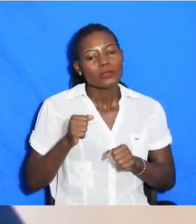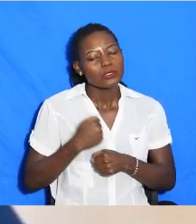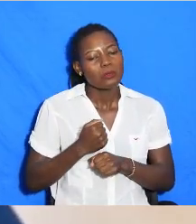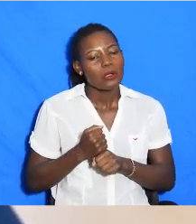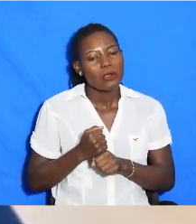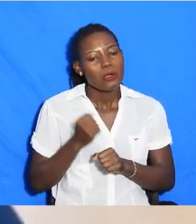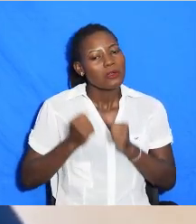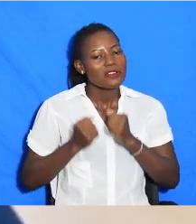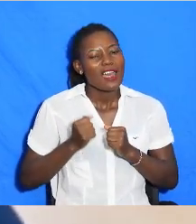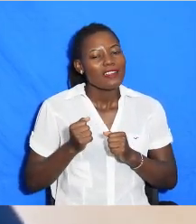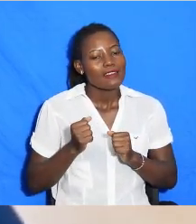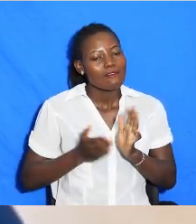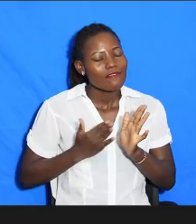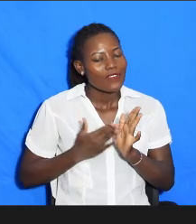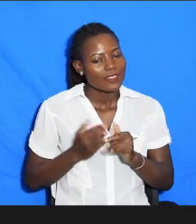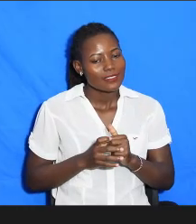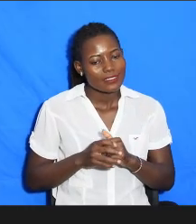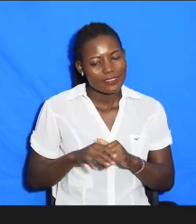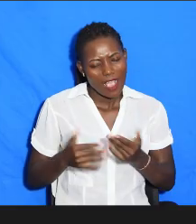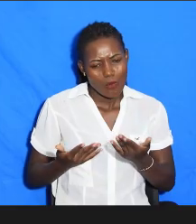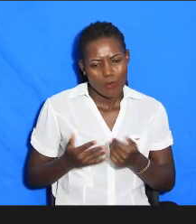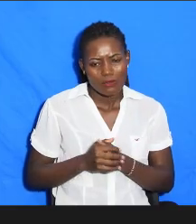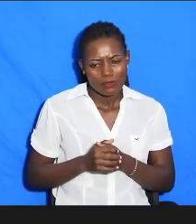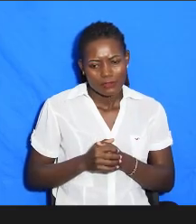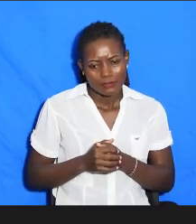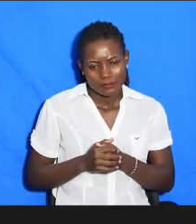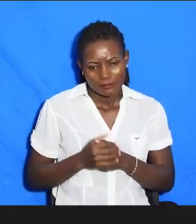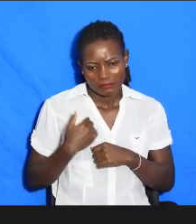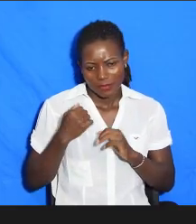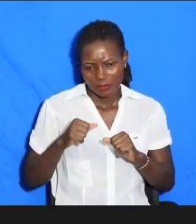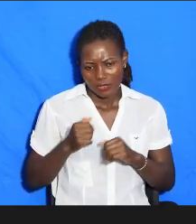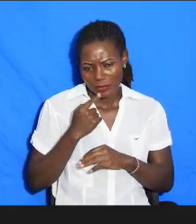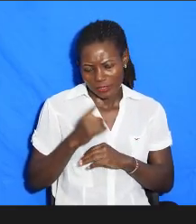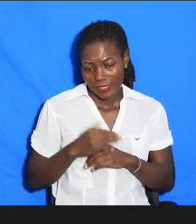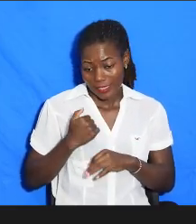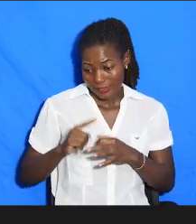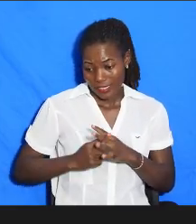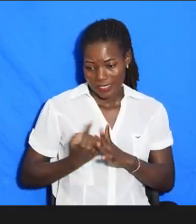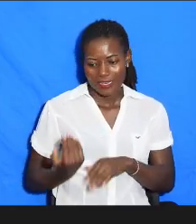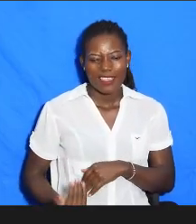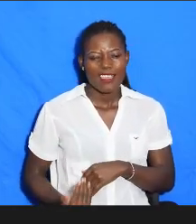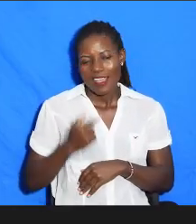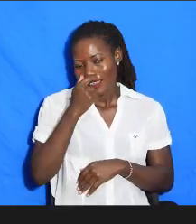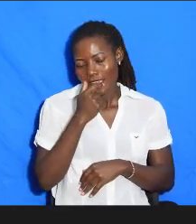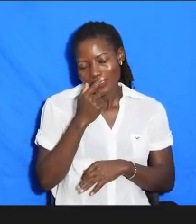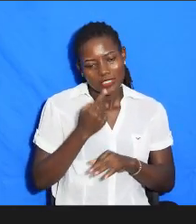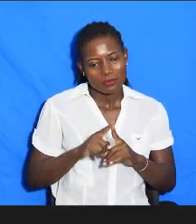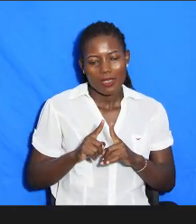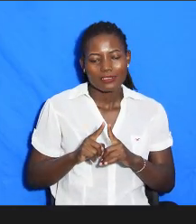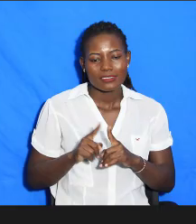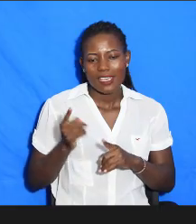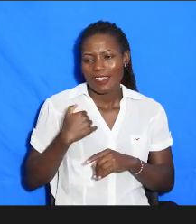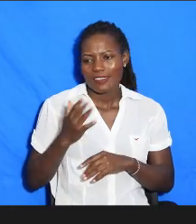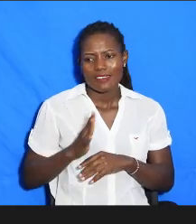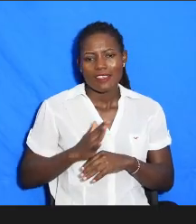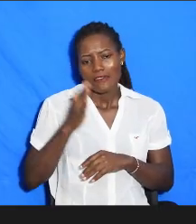fast? Well, I can say that I actually started at a young age, but I didn't see it as it